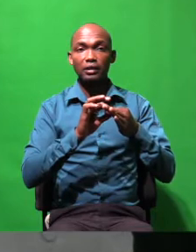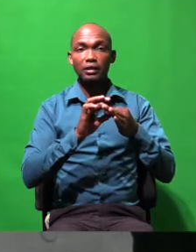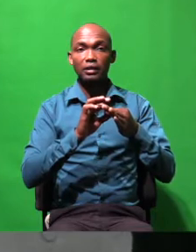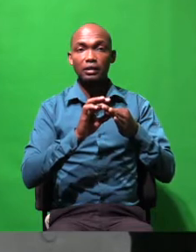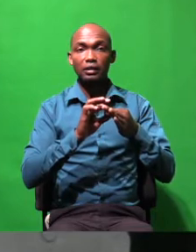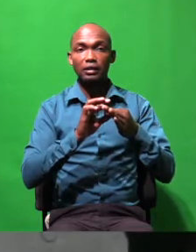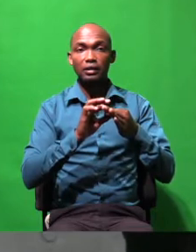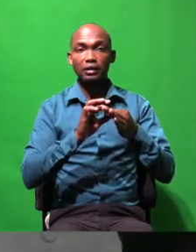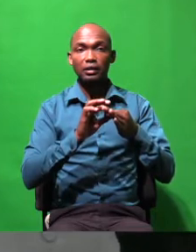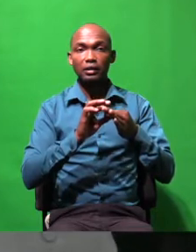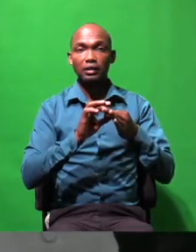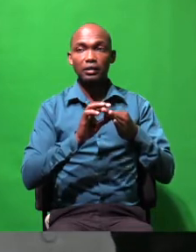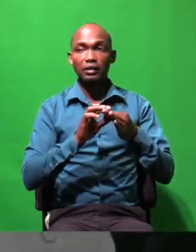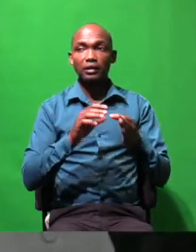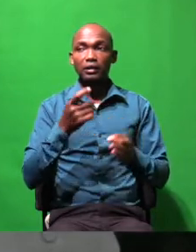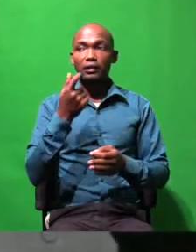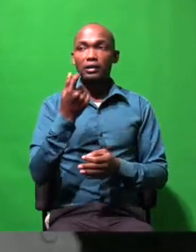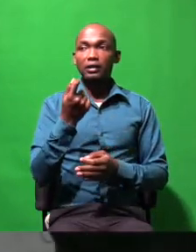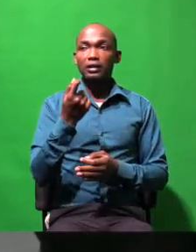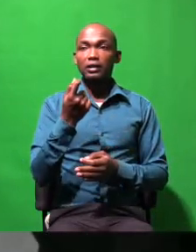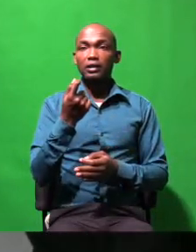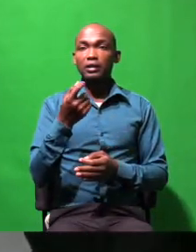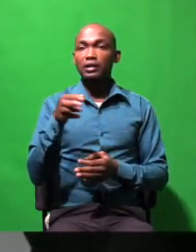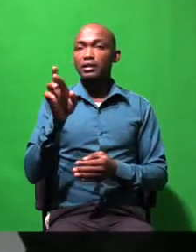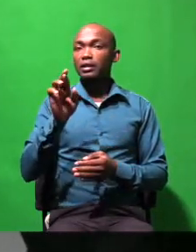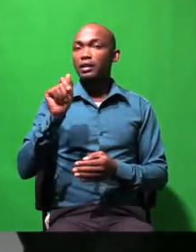Sex-linked traits in man.